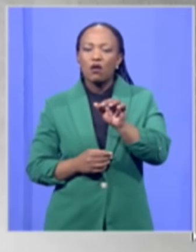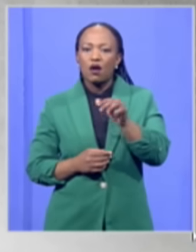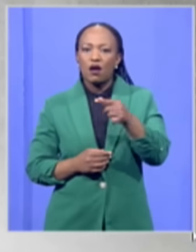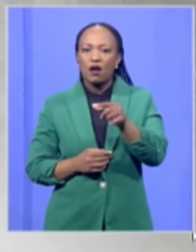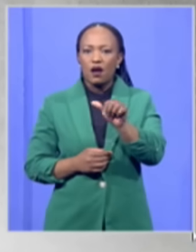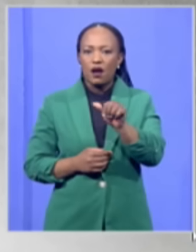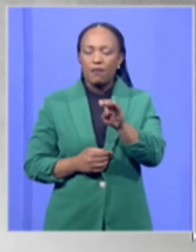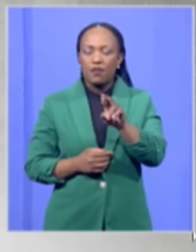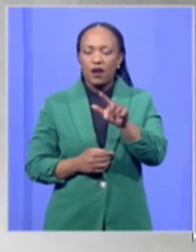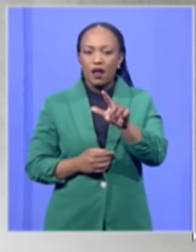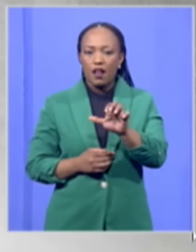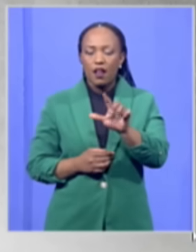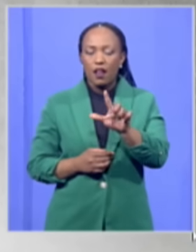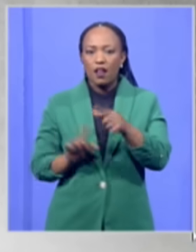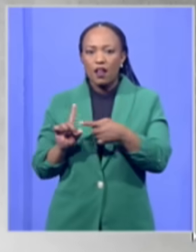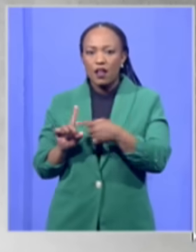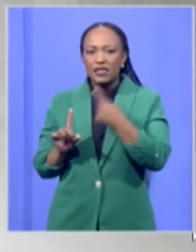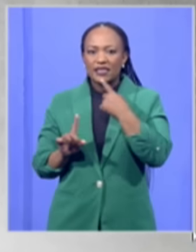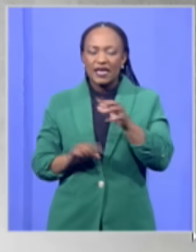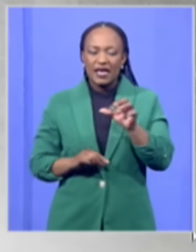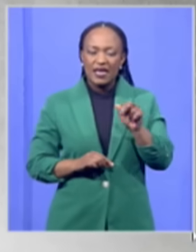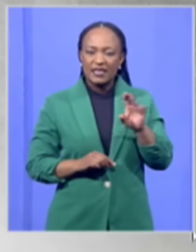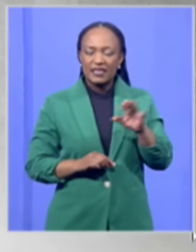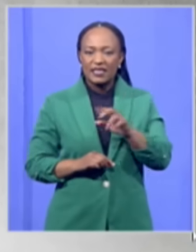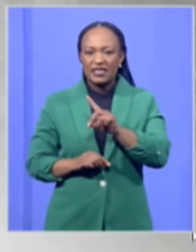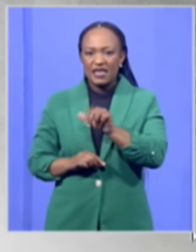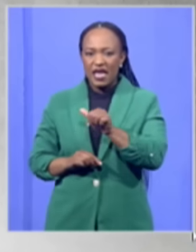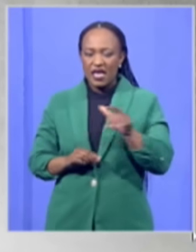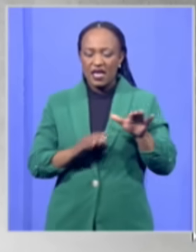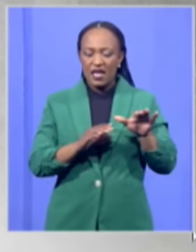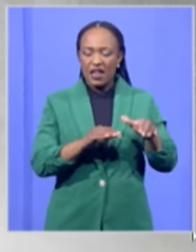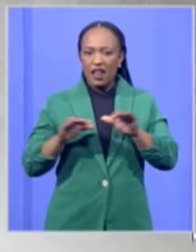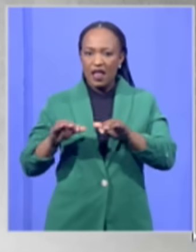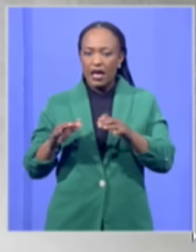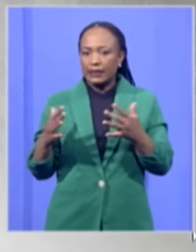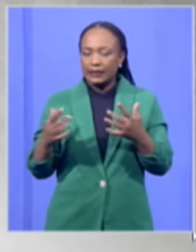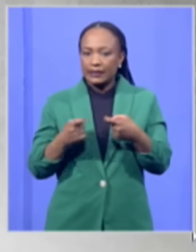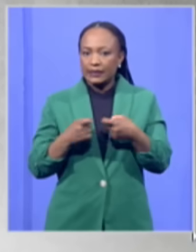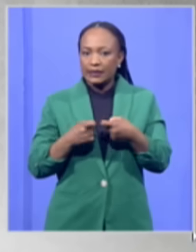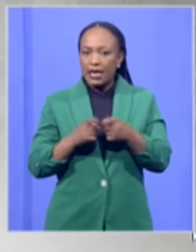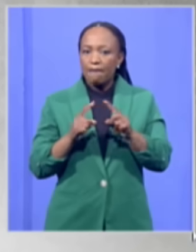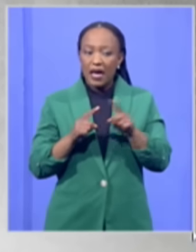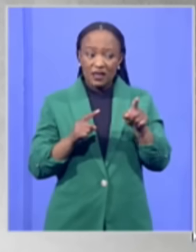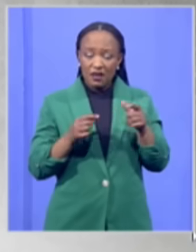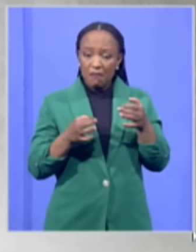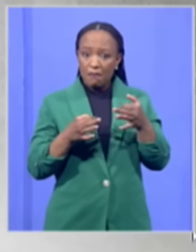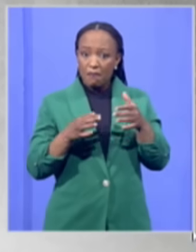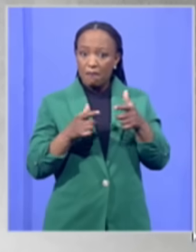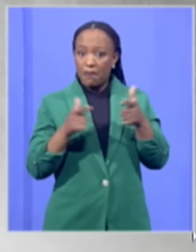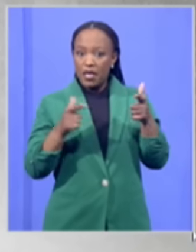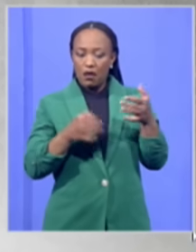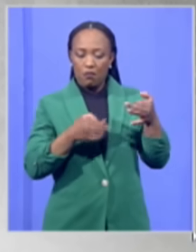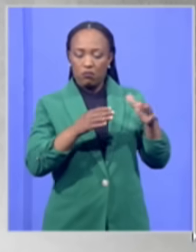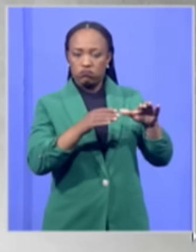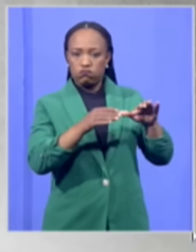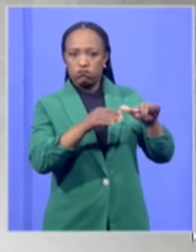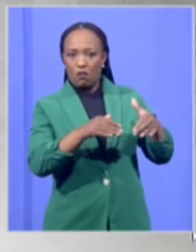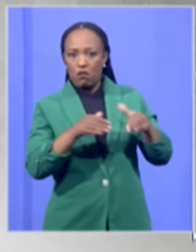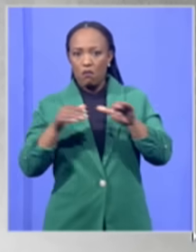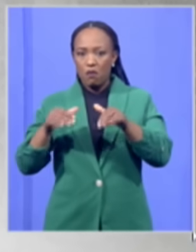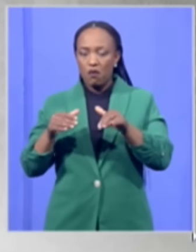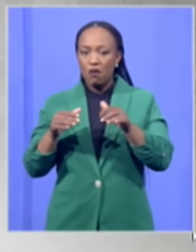re maswabi go bona mokgatlo wa DA le wa ANC e sa nwešane metse mola e le megolo ka mononageng ebile dikgogakgogano tšeo di dira gore